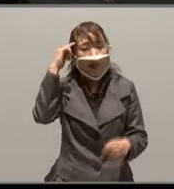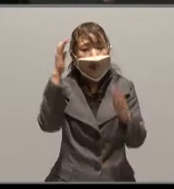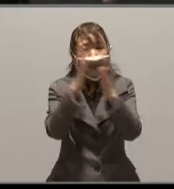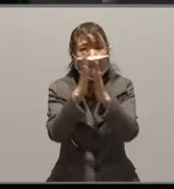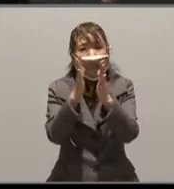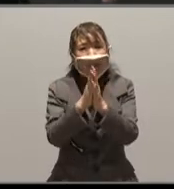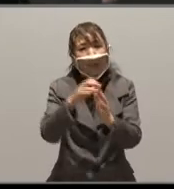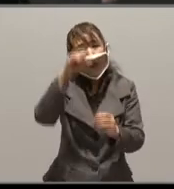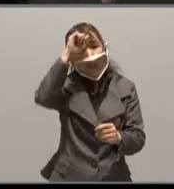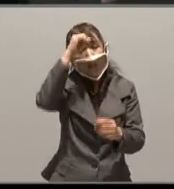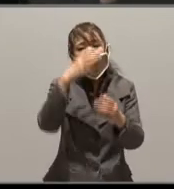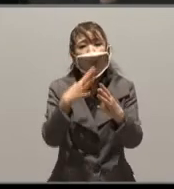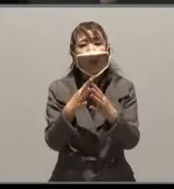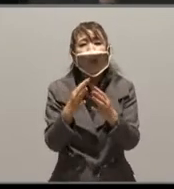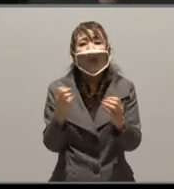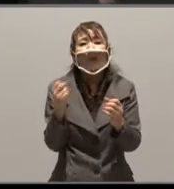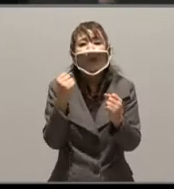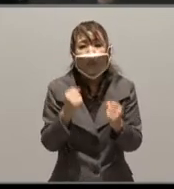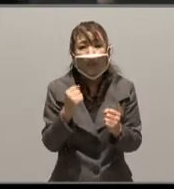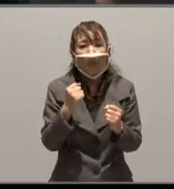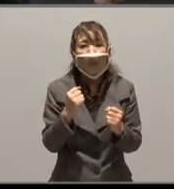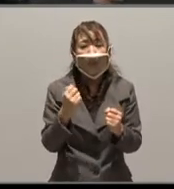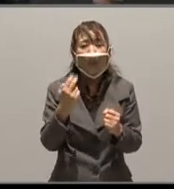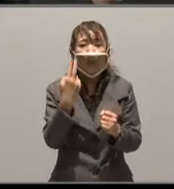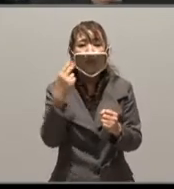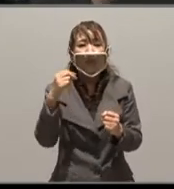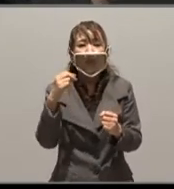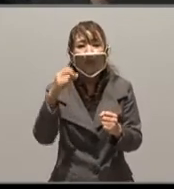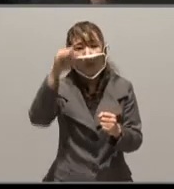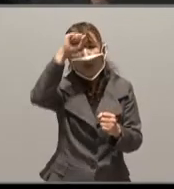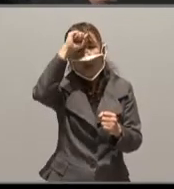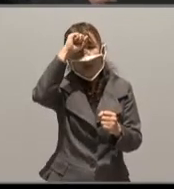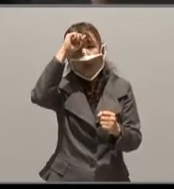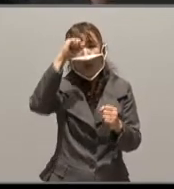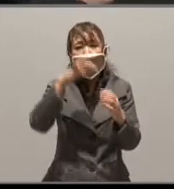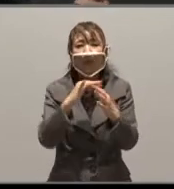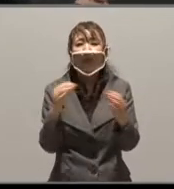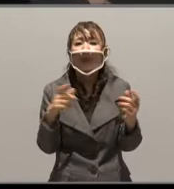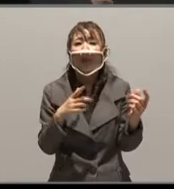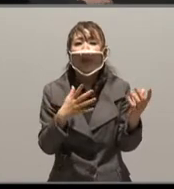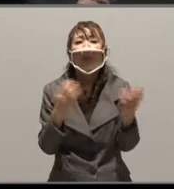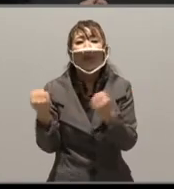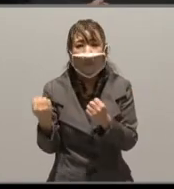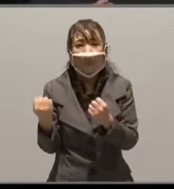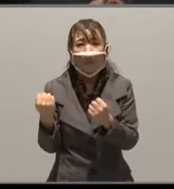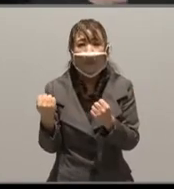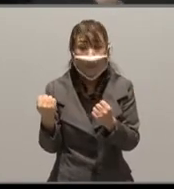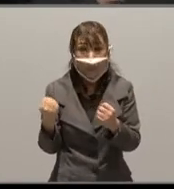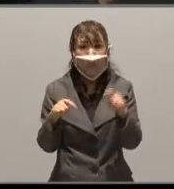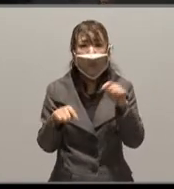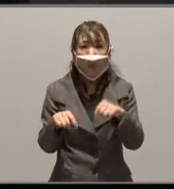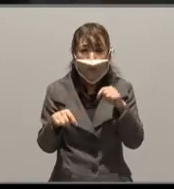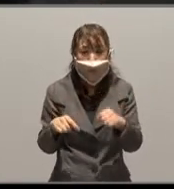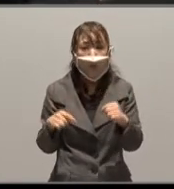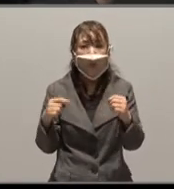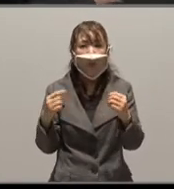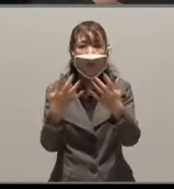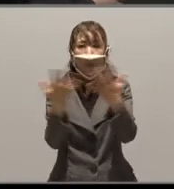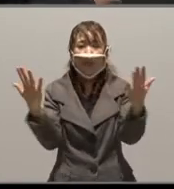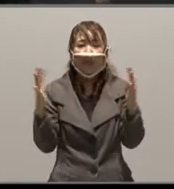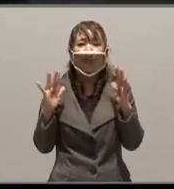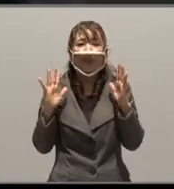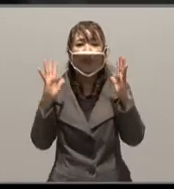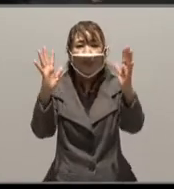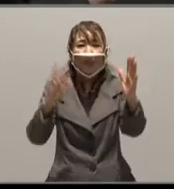important social issue. In Japan, there are about 4.2 million mental disorder patients, and among them, 1.2